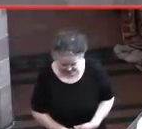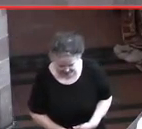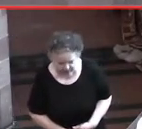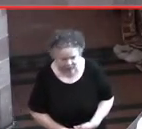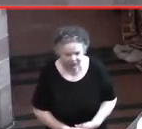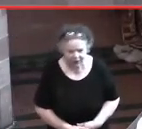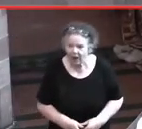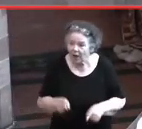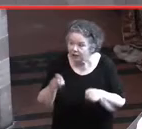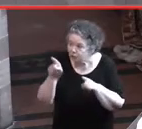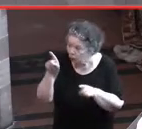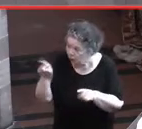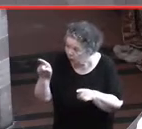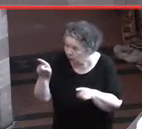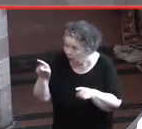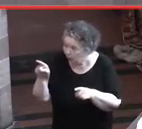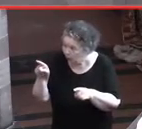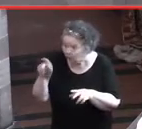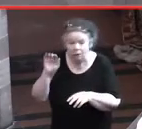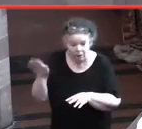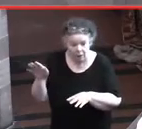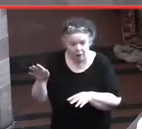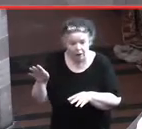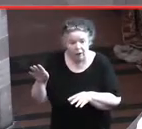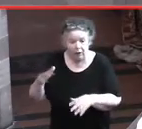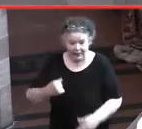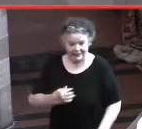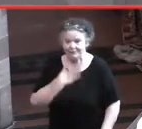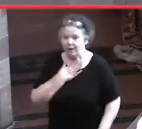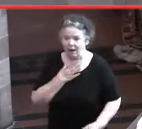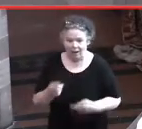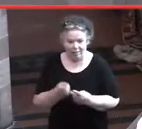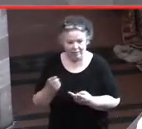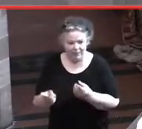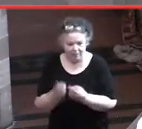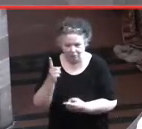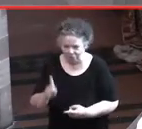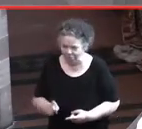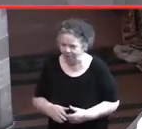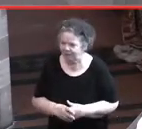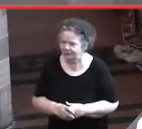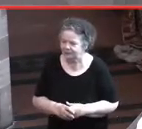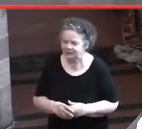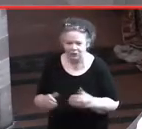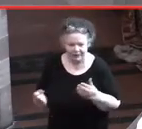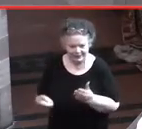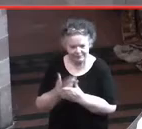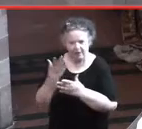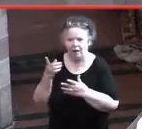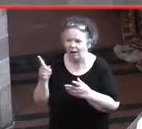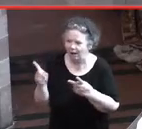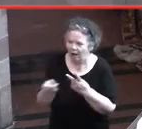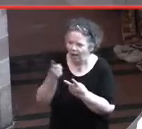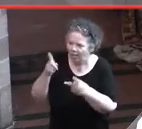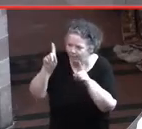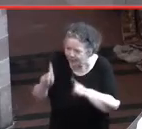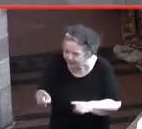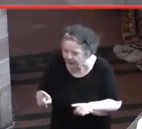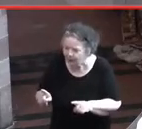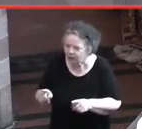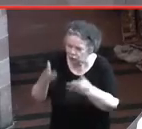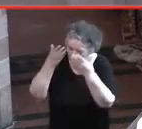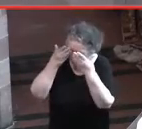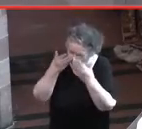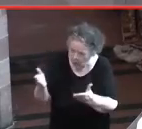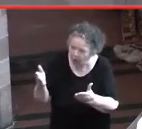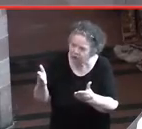That's what you're called to do. Inspire others. Inspire others to worship and serve the